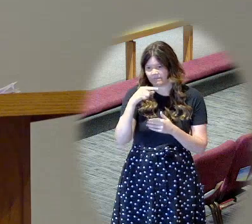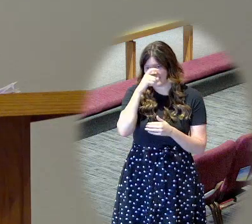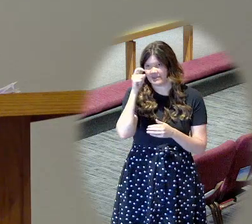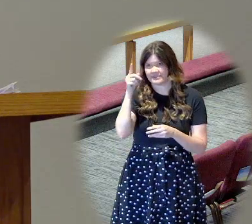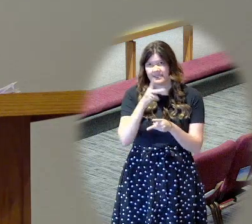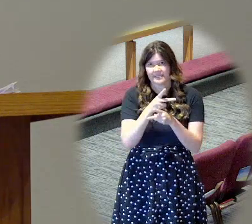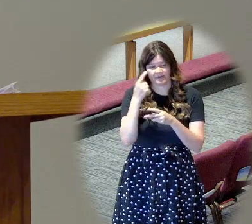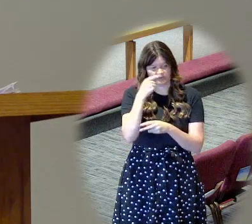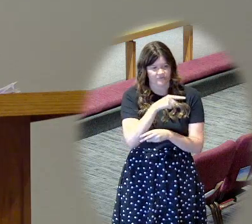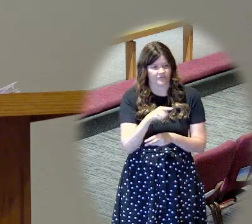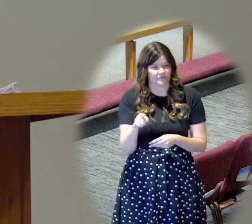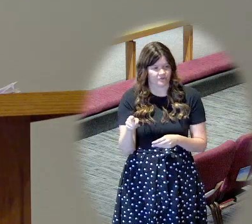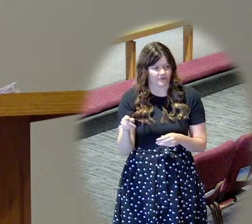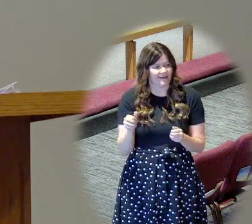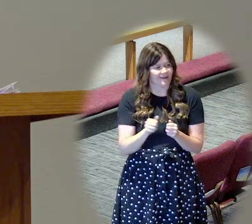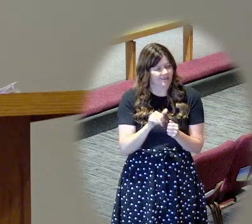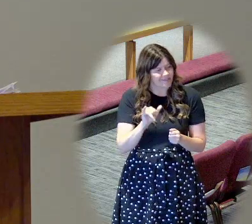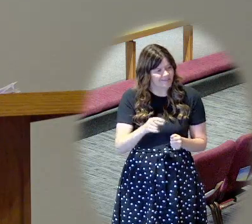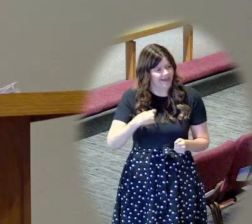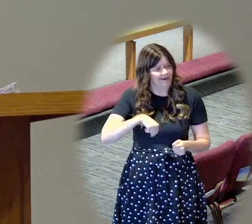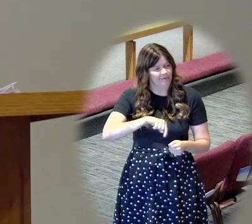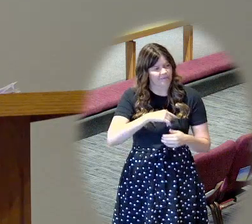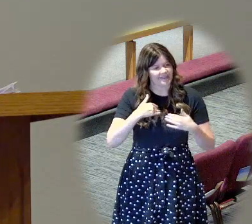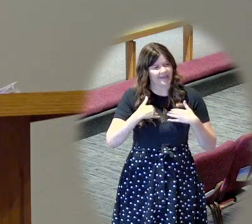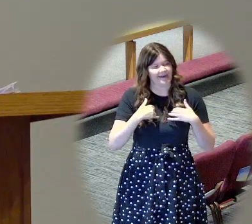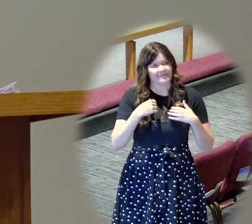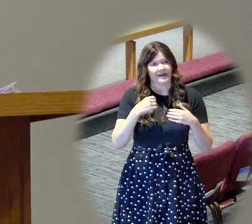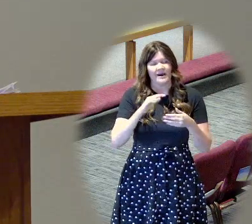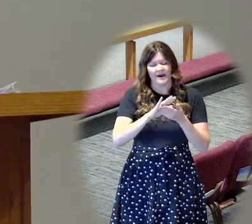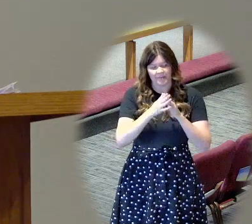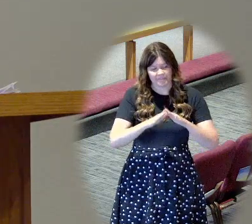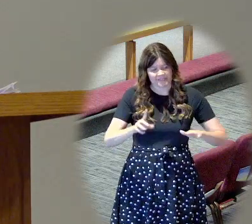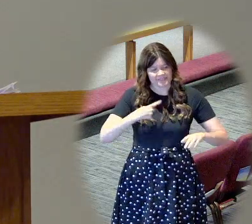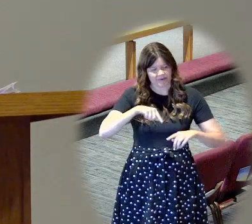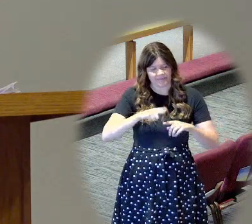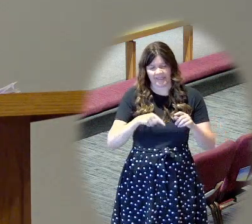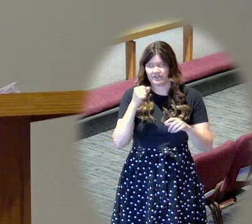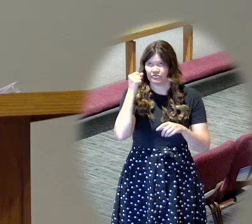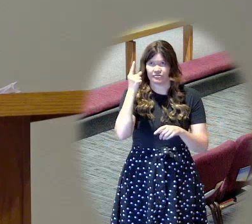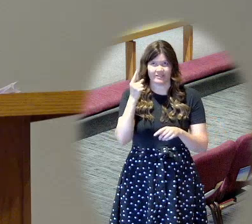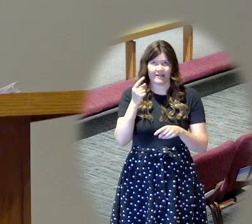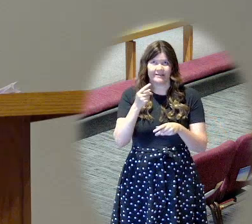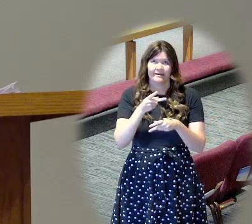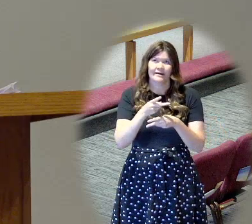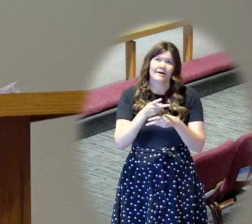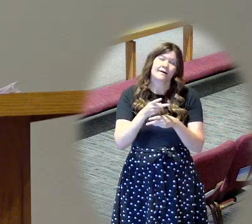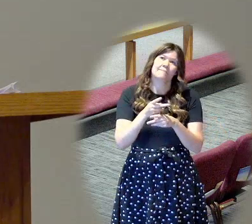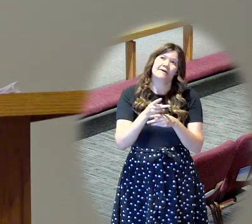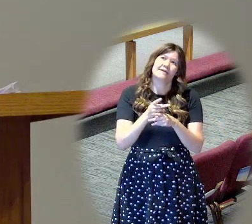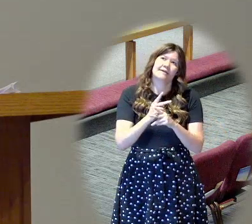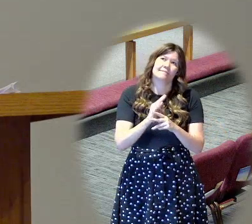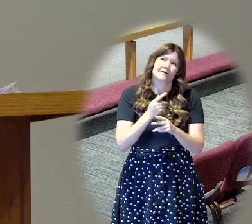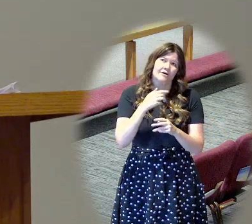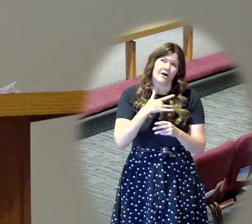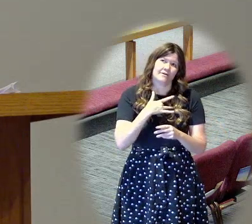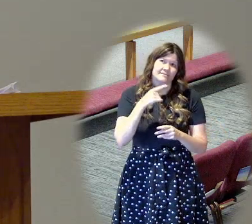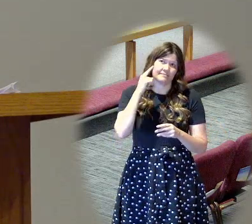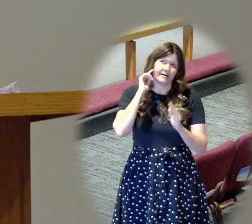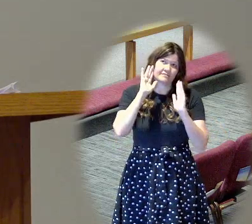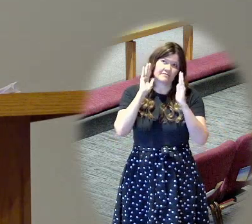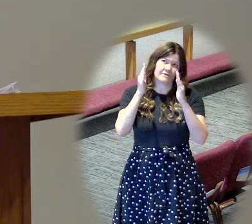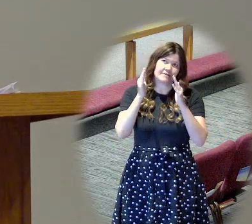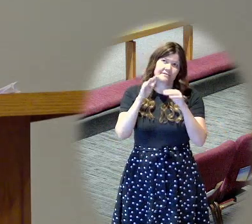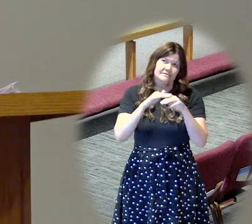And with that comes a peace that passes human understanding, that guards our hearts and our minds in him until the day of his return. May God grant